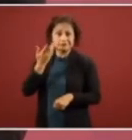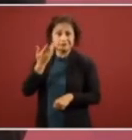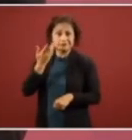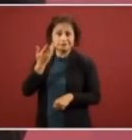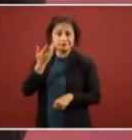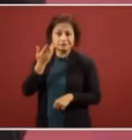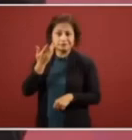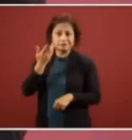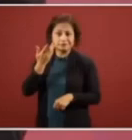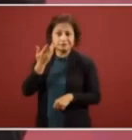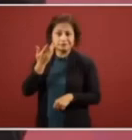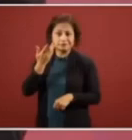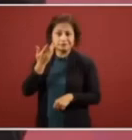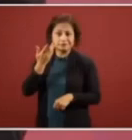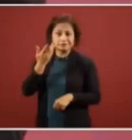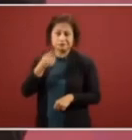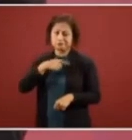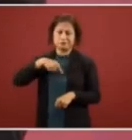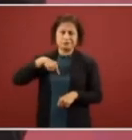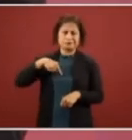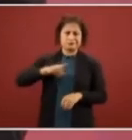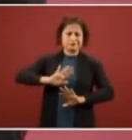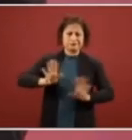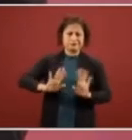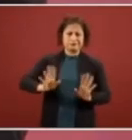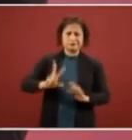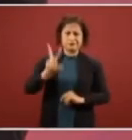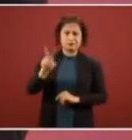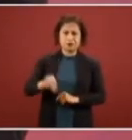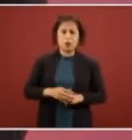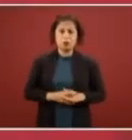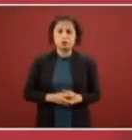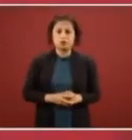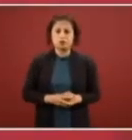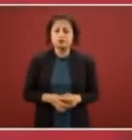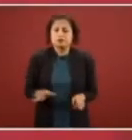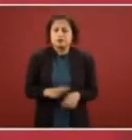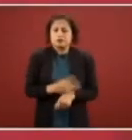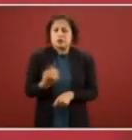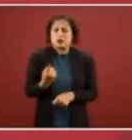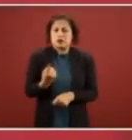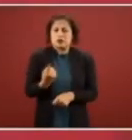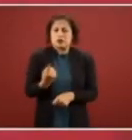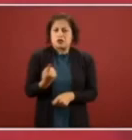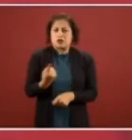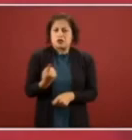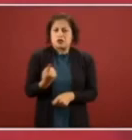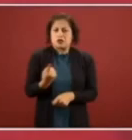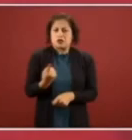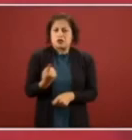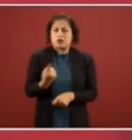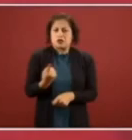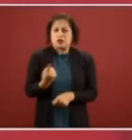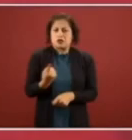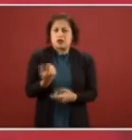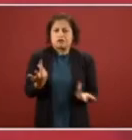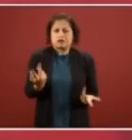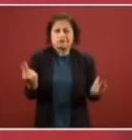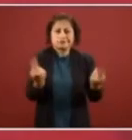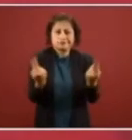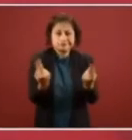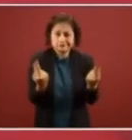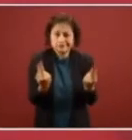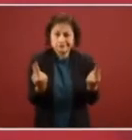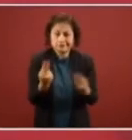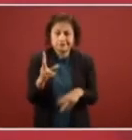Because we will not raise taxes. No tiene por qué. We have no reason to.